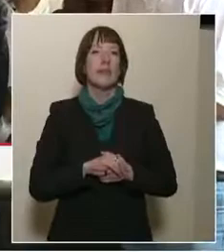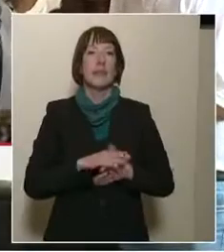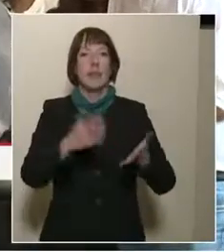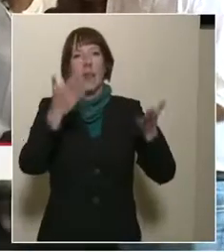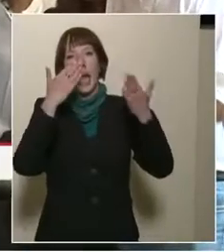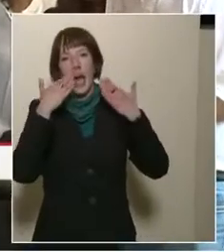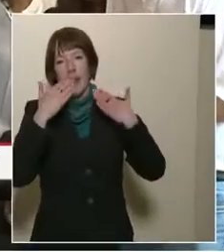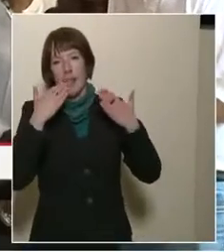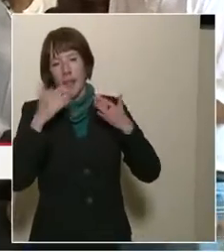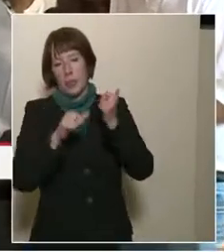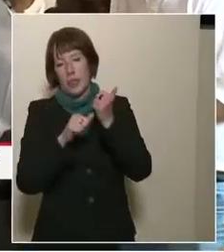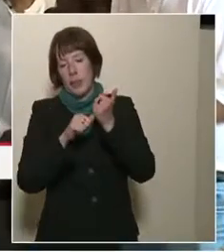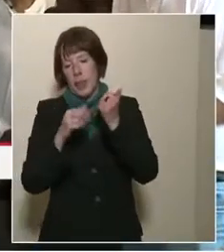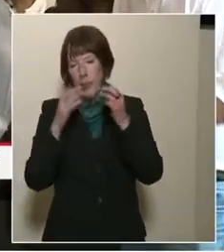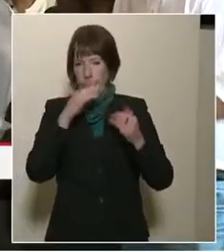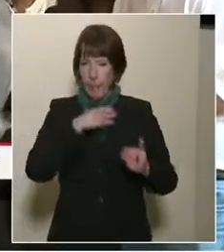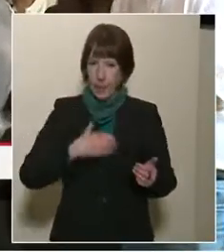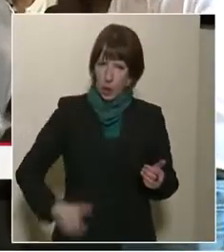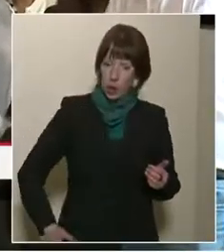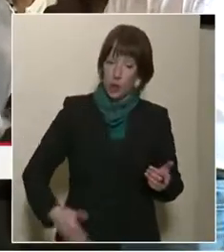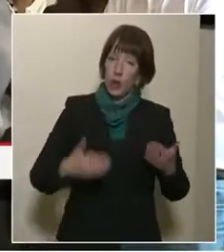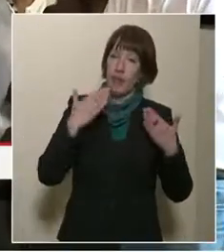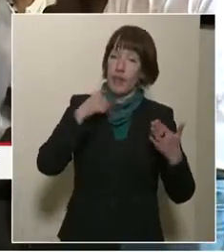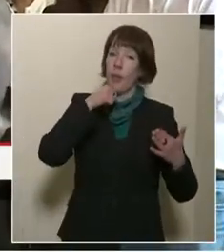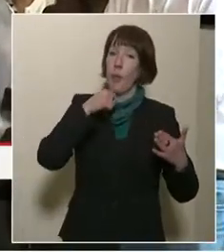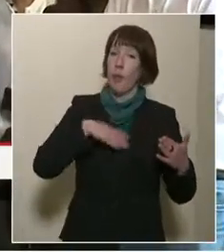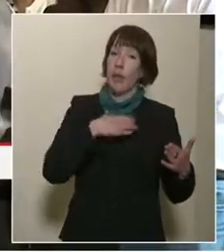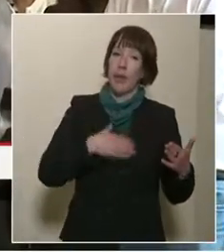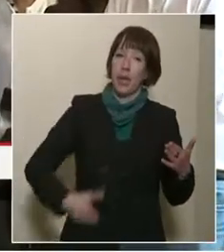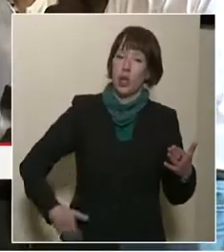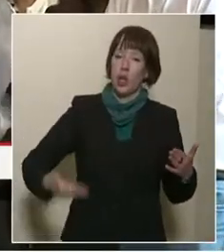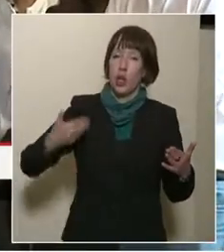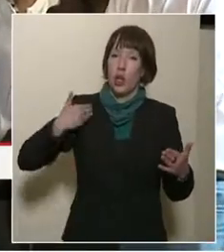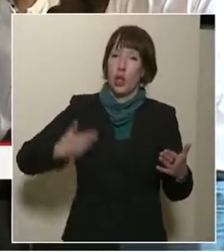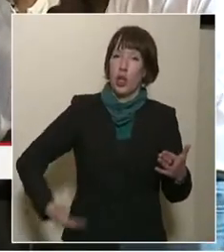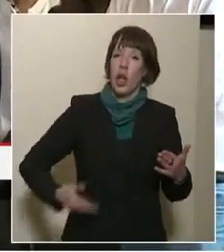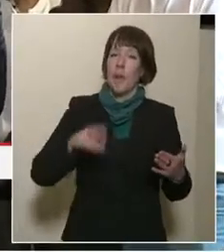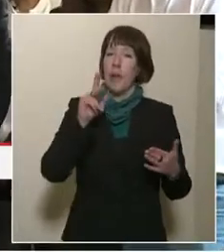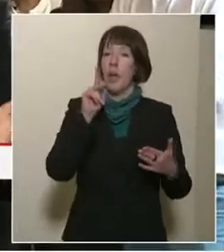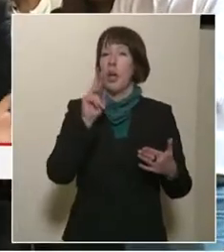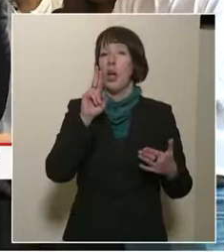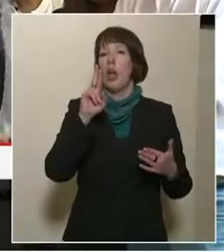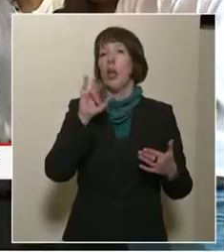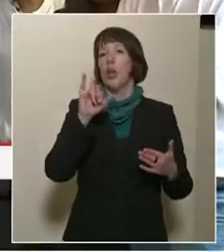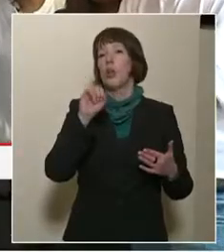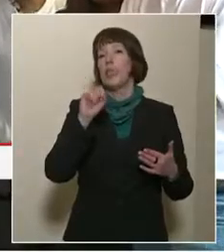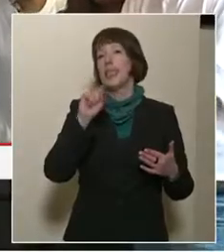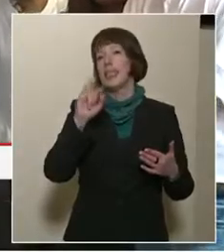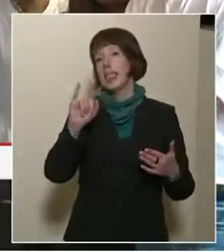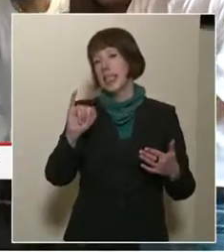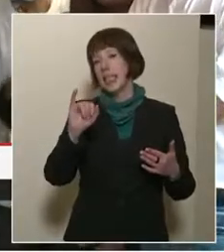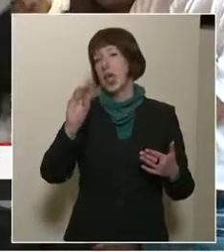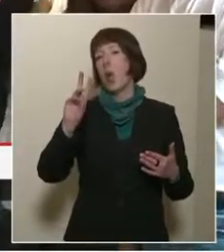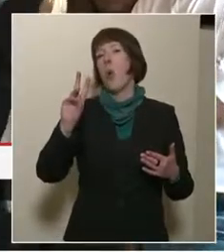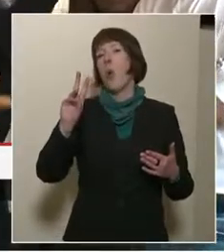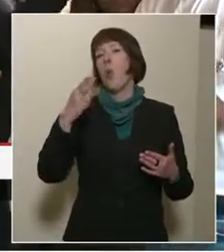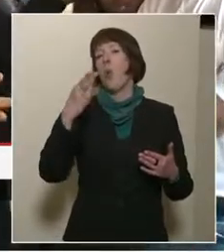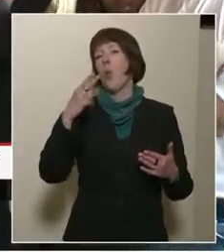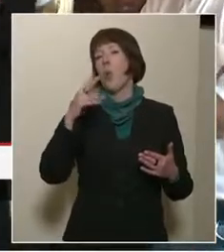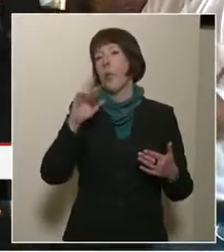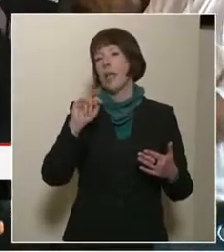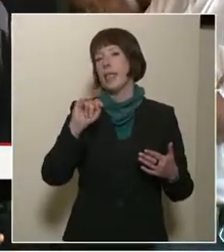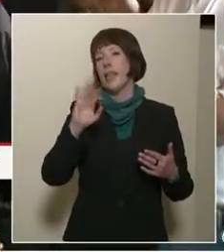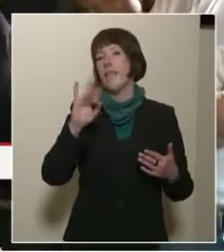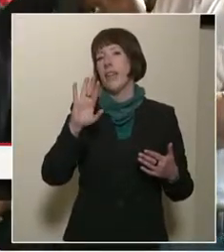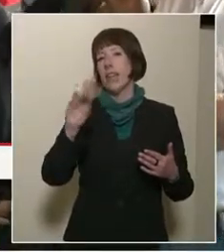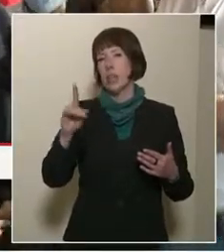Thank you, Deputy Mayor. Thank you, Madam Mayor. My name is Christy Whitfield. It is an honor and a privilege to serve this mayor as the